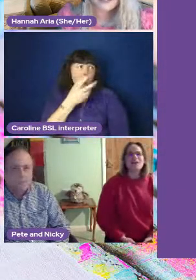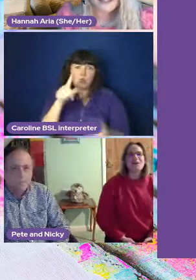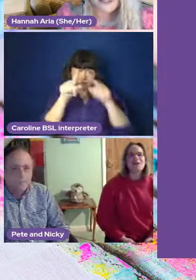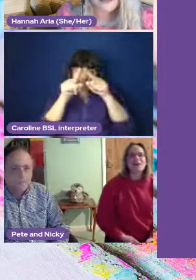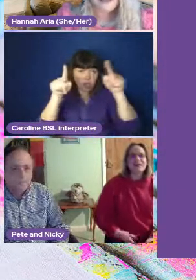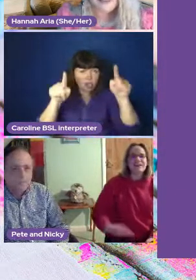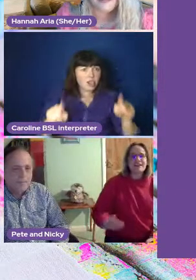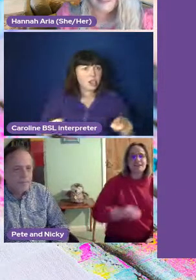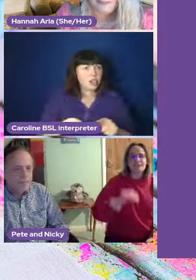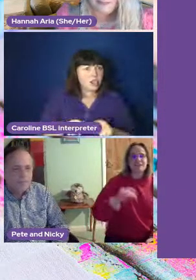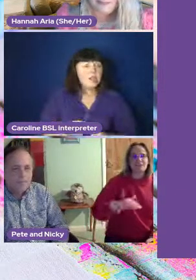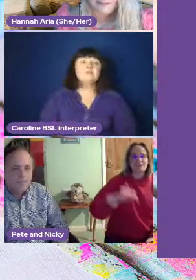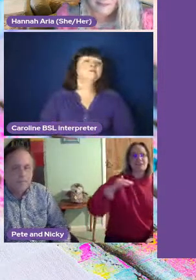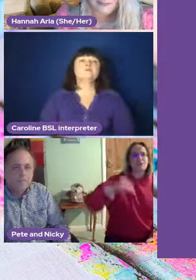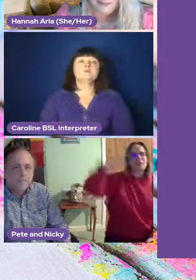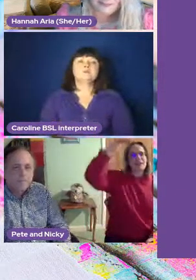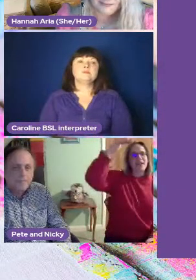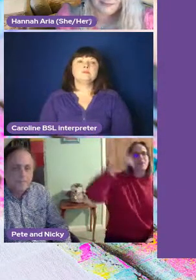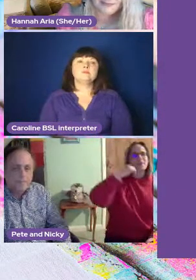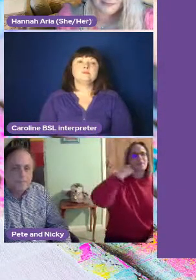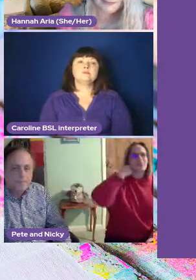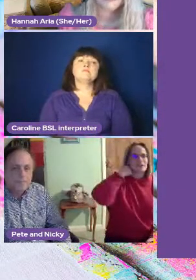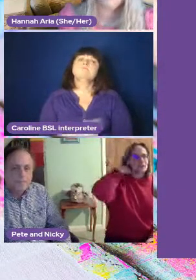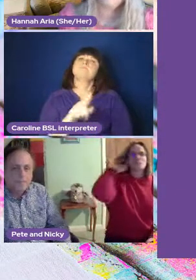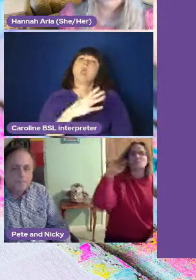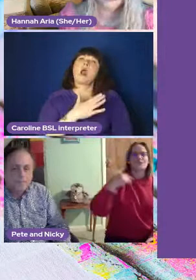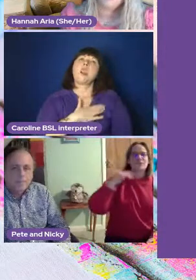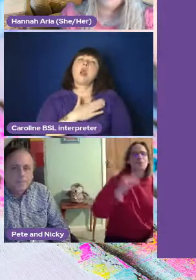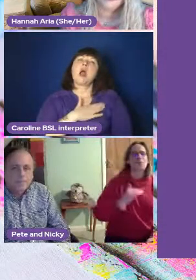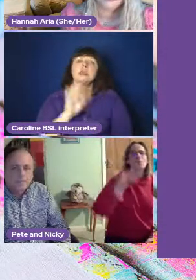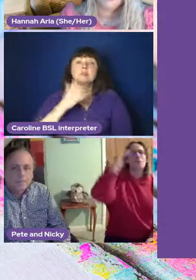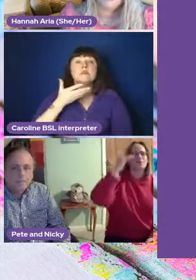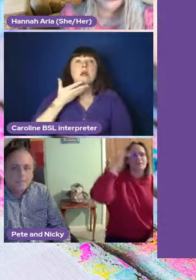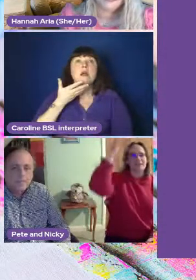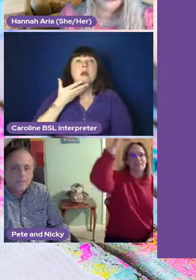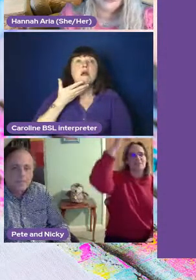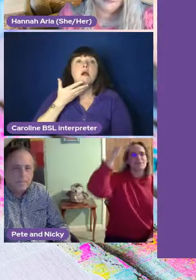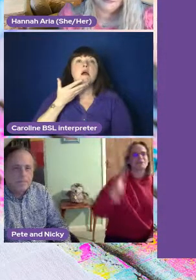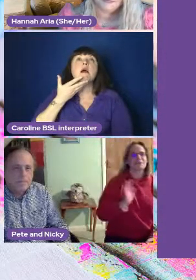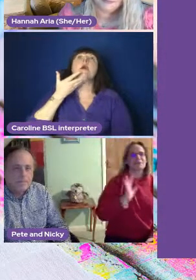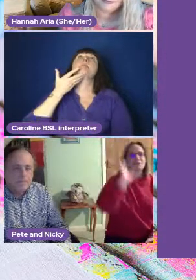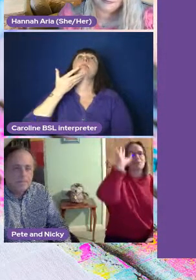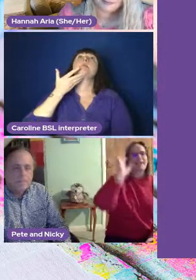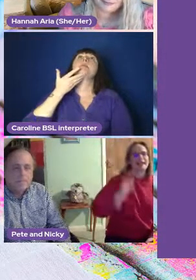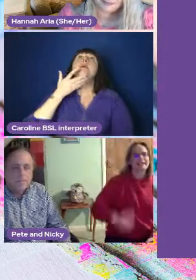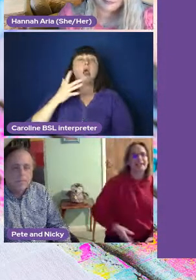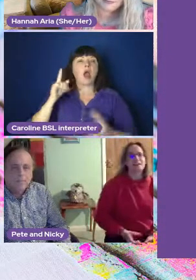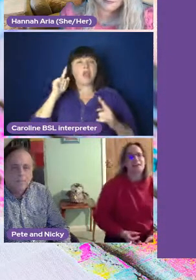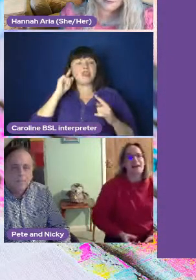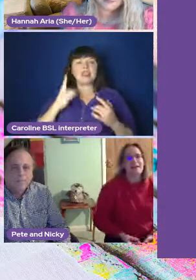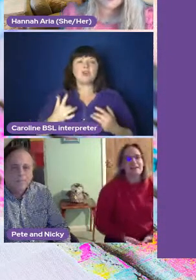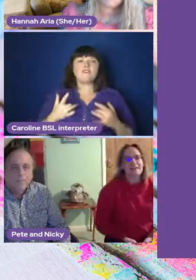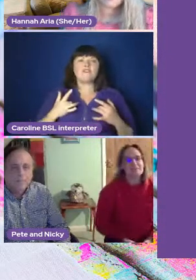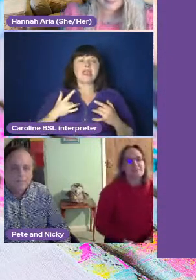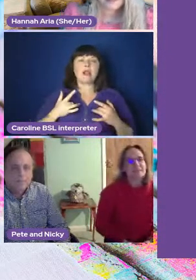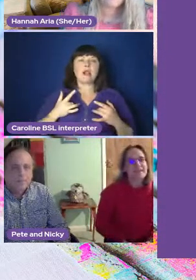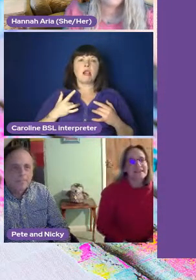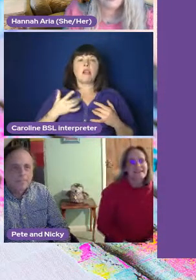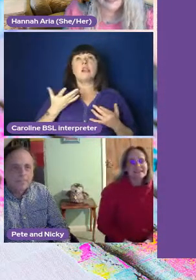us. Well, I liked your idea of looking up because I always feel more positive if I've got my head held